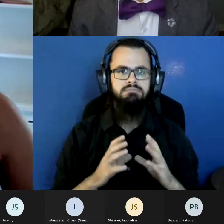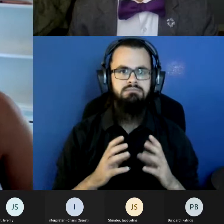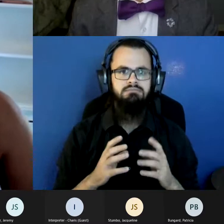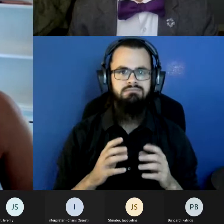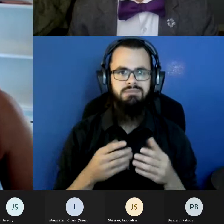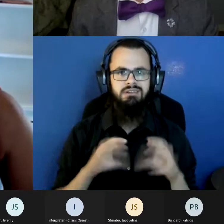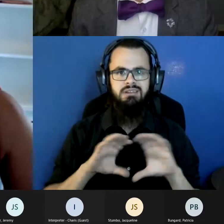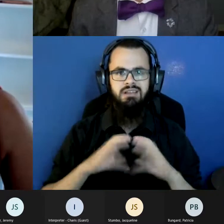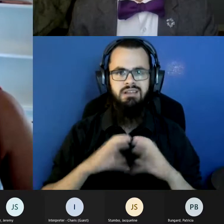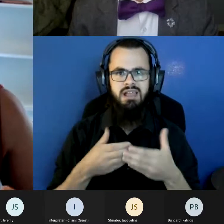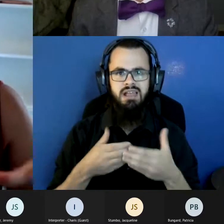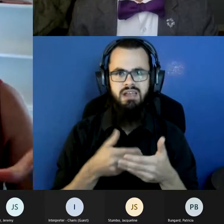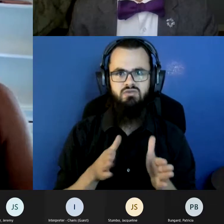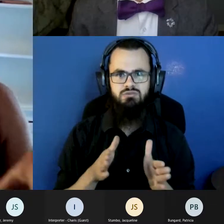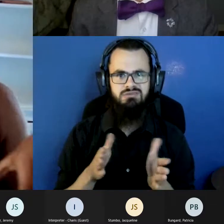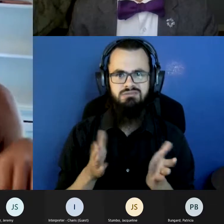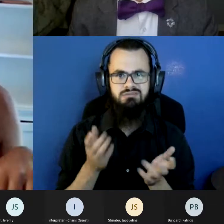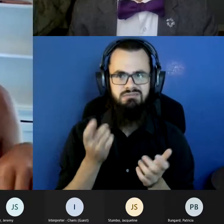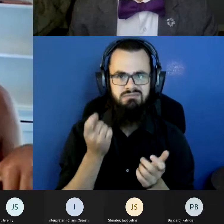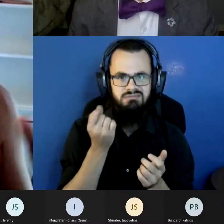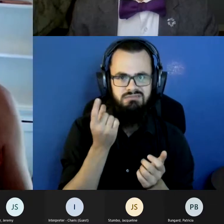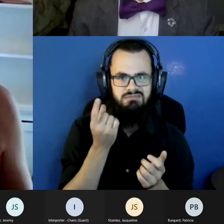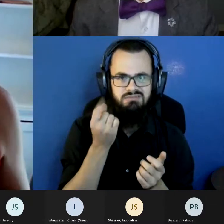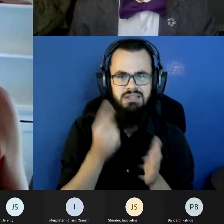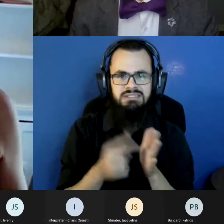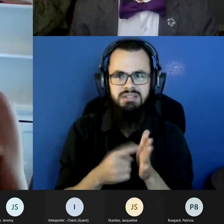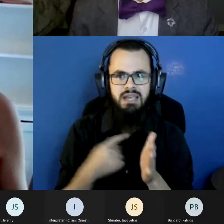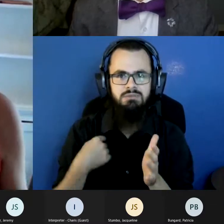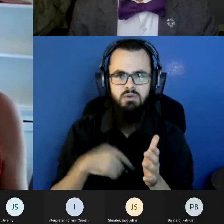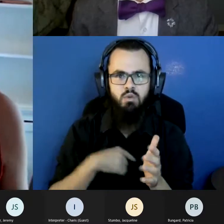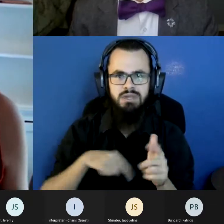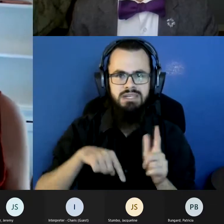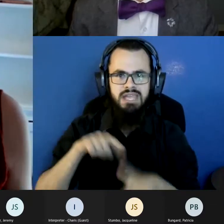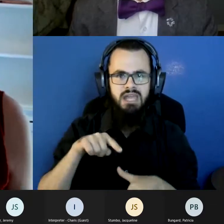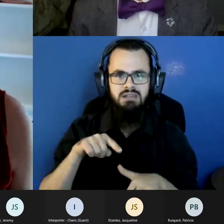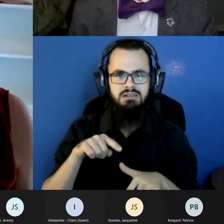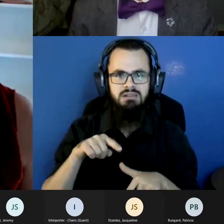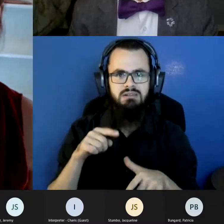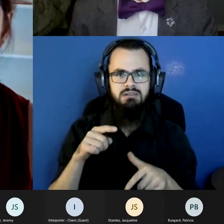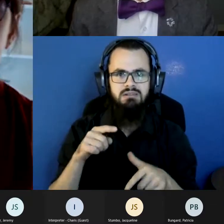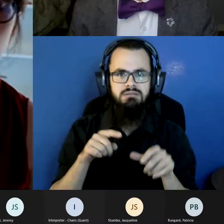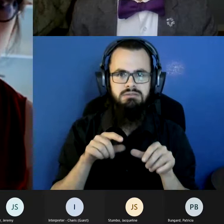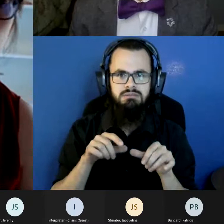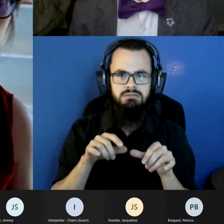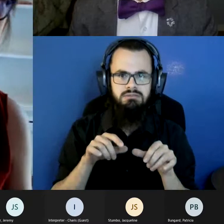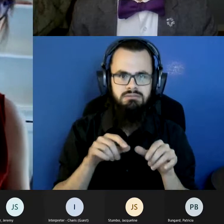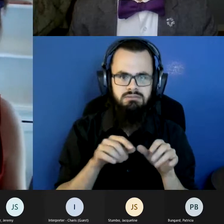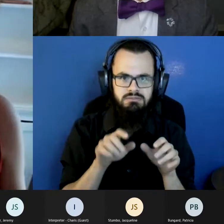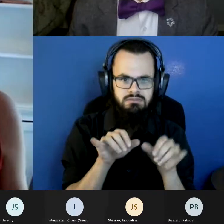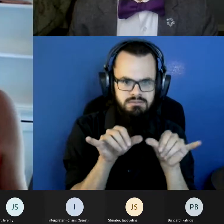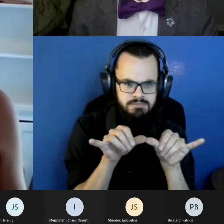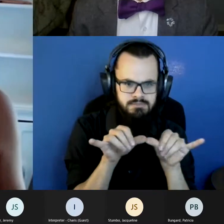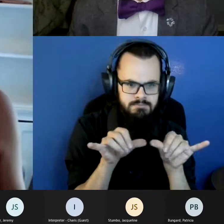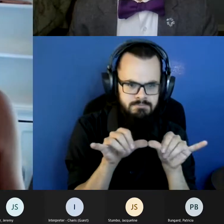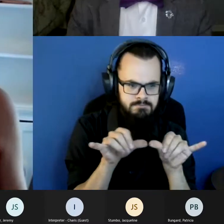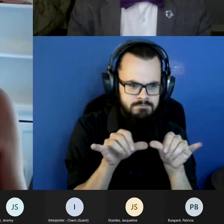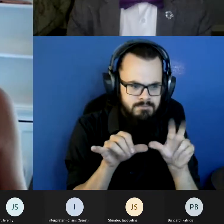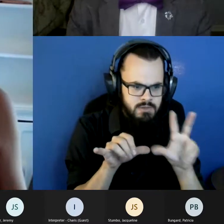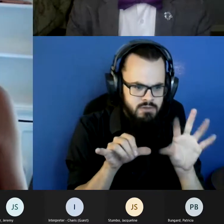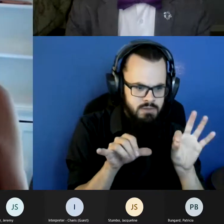cases exactly 3 feet because they're fixed seating. So we capped it at 75% capacity,